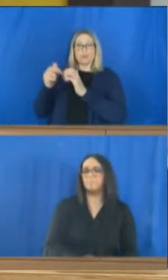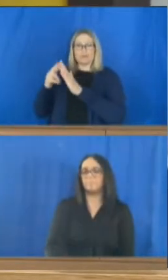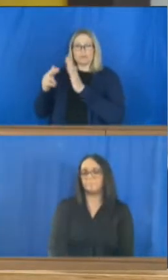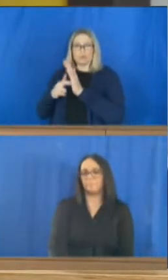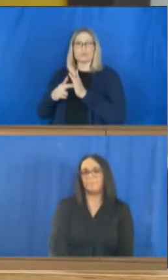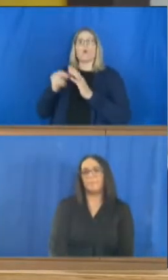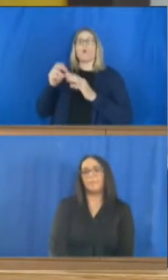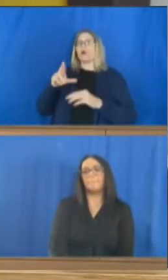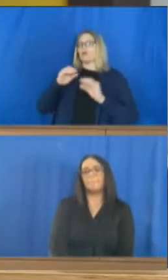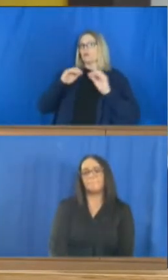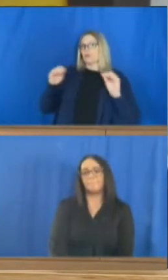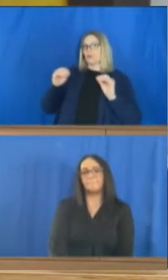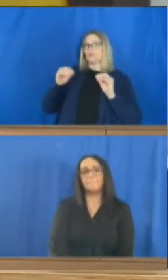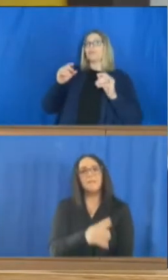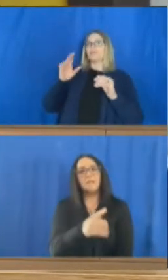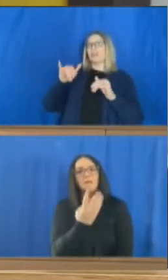home.